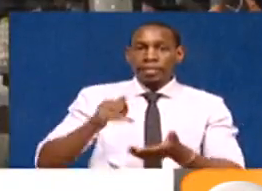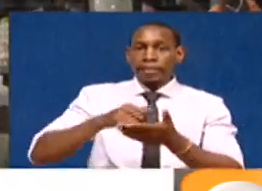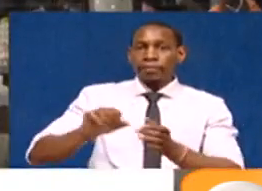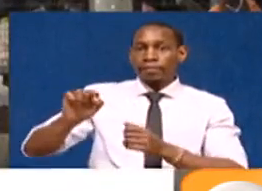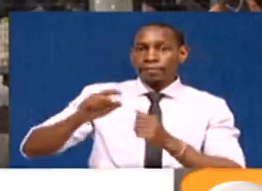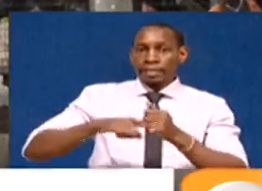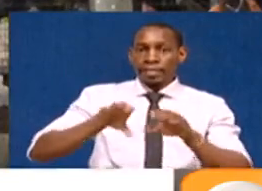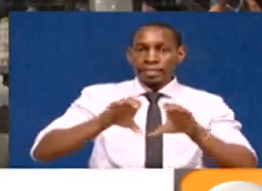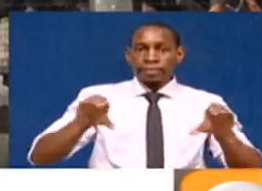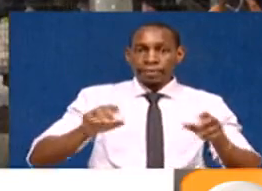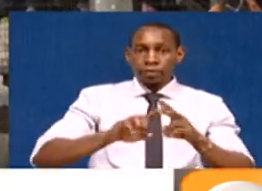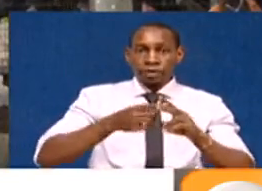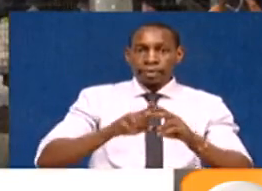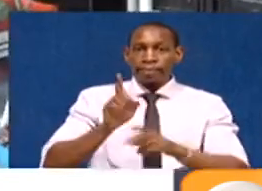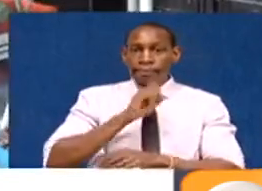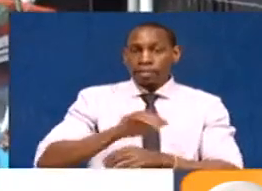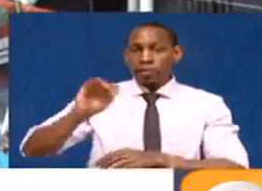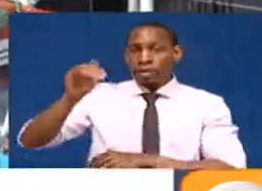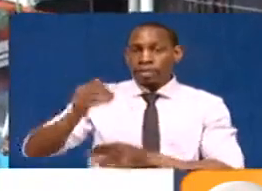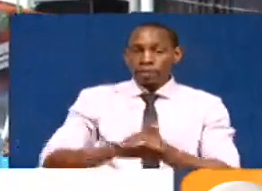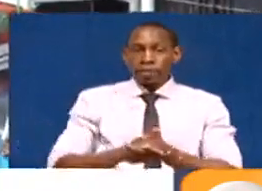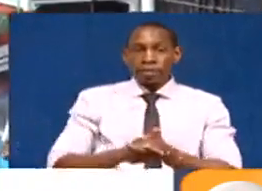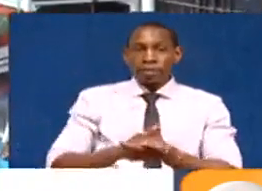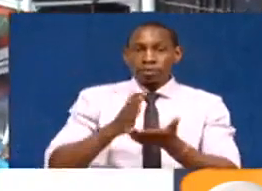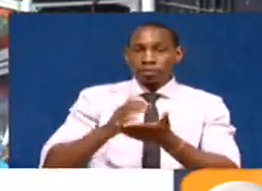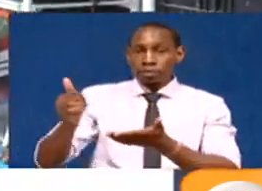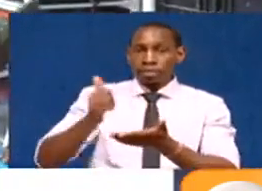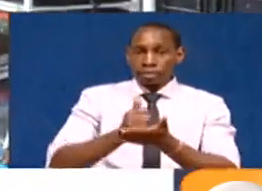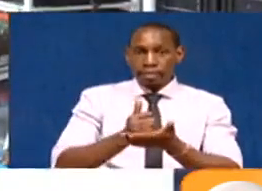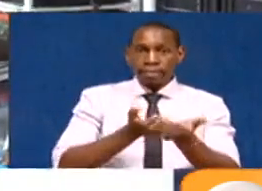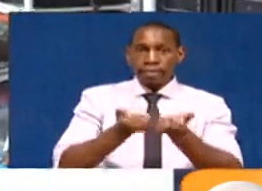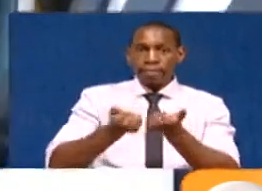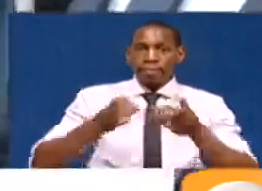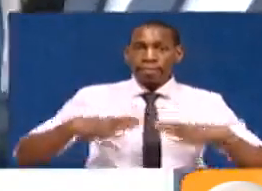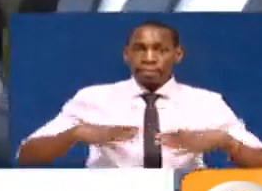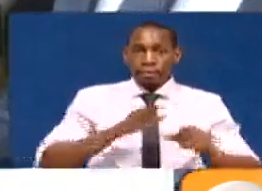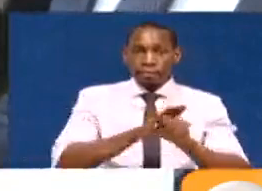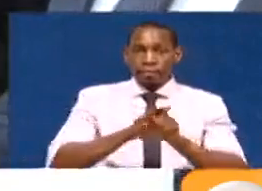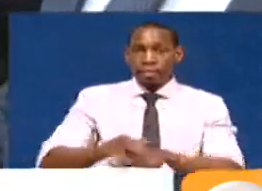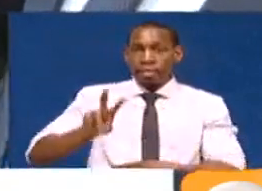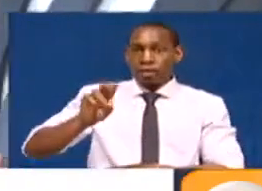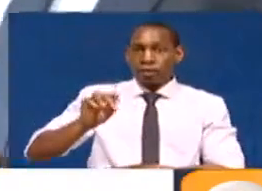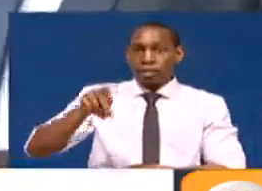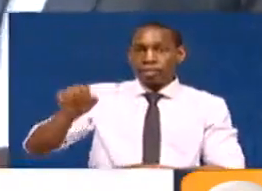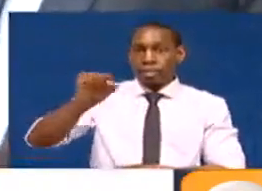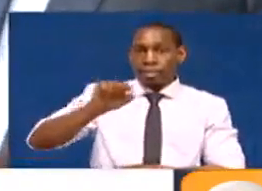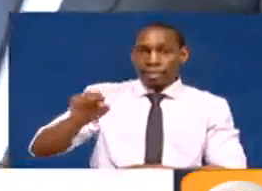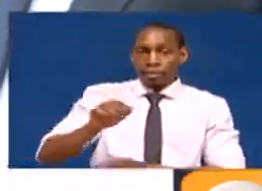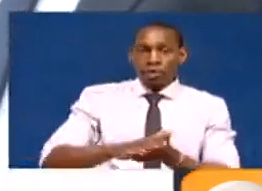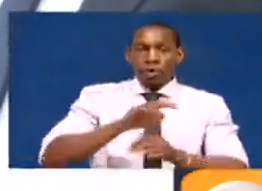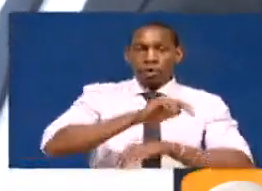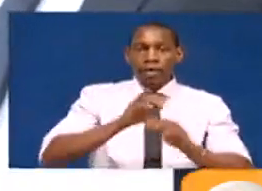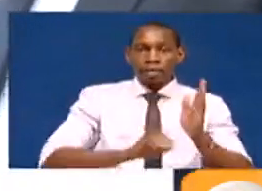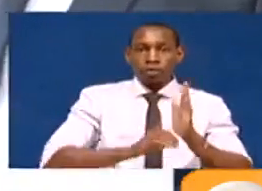56 markets that have been upgraded within the city to cater for the growing population of traders. 20 principal secretaries under the